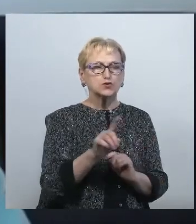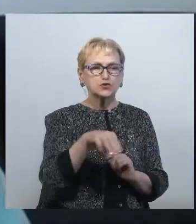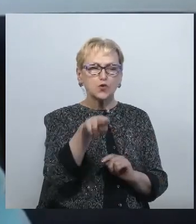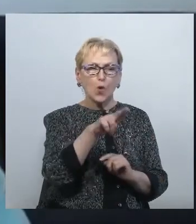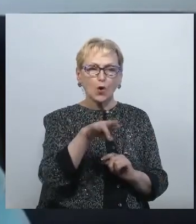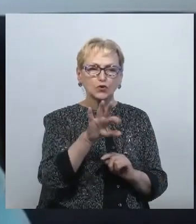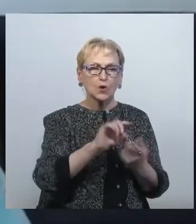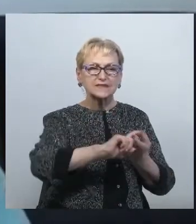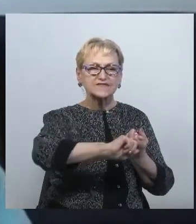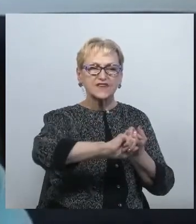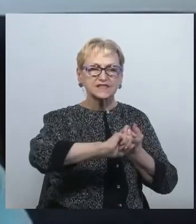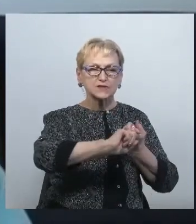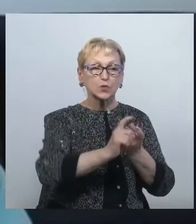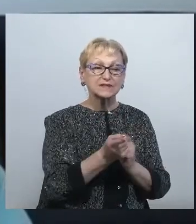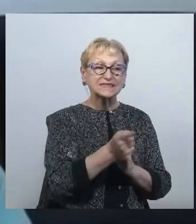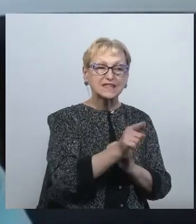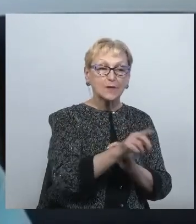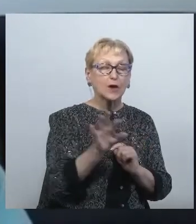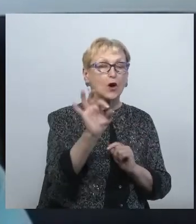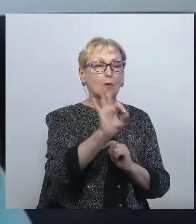as for